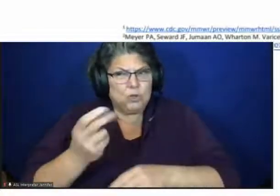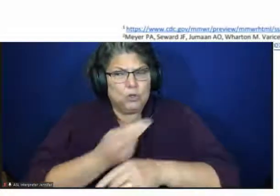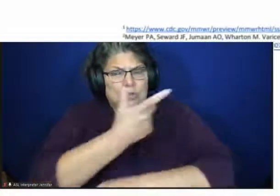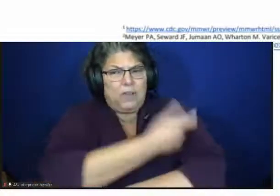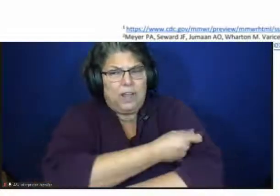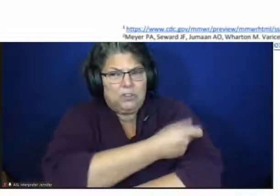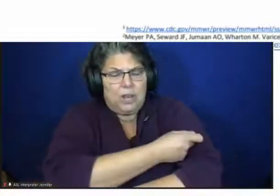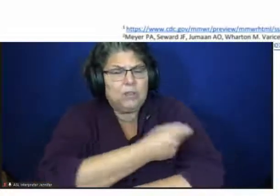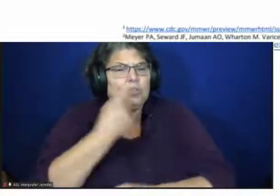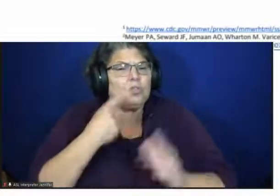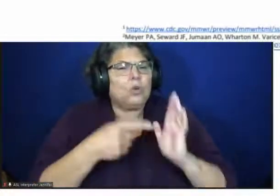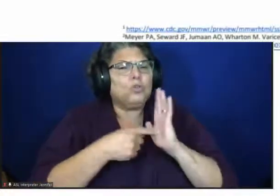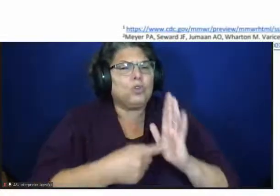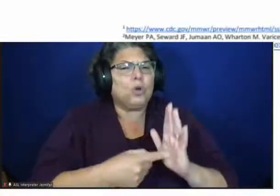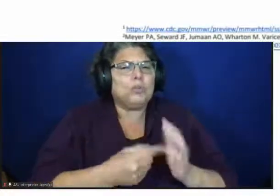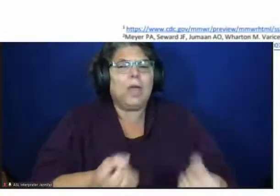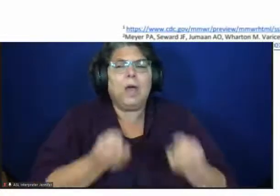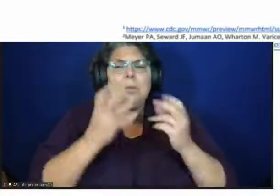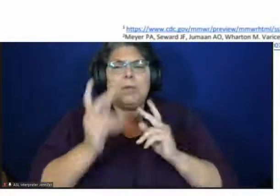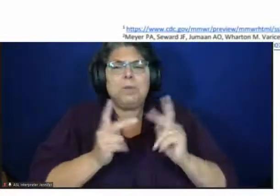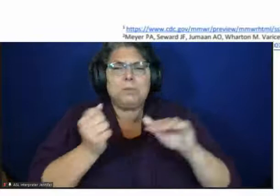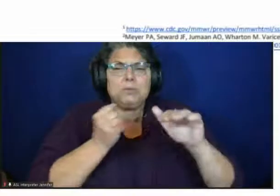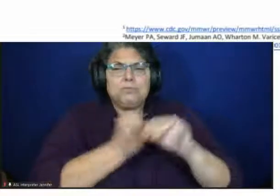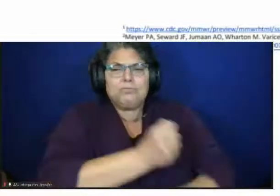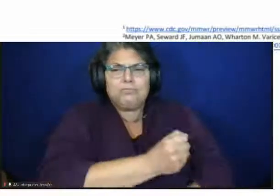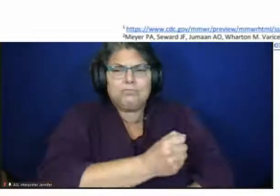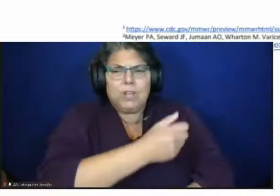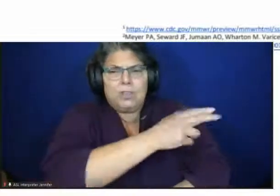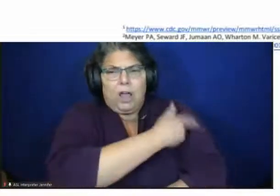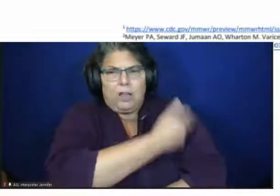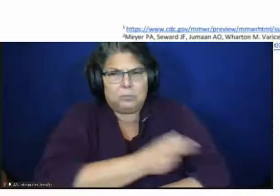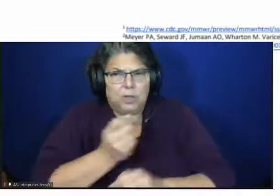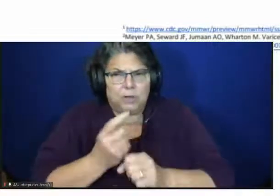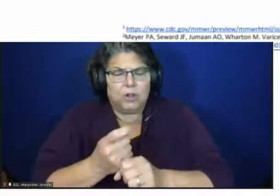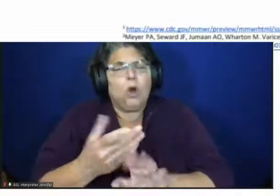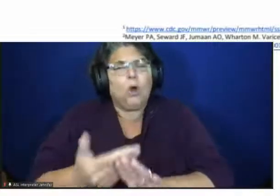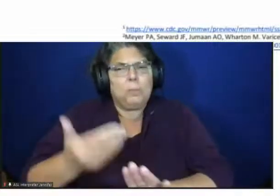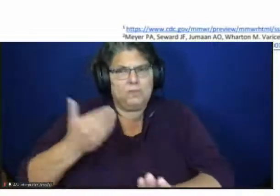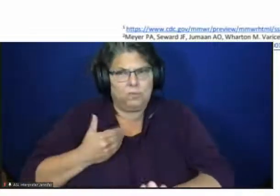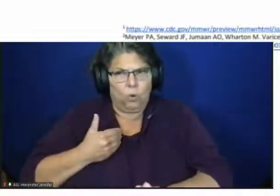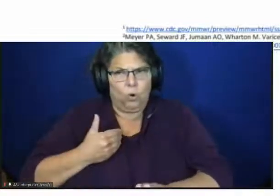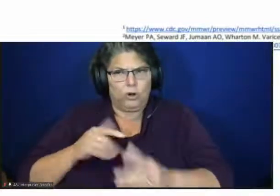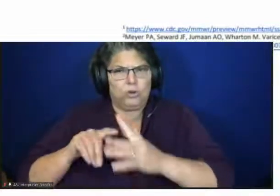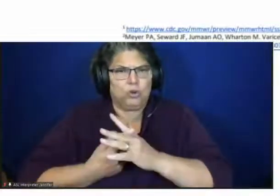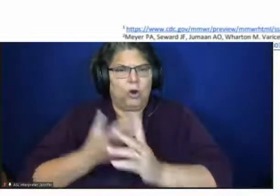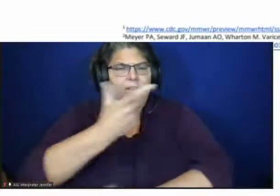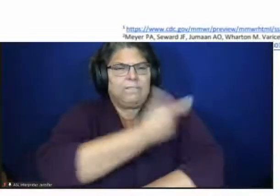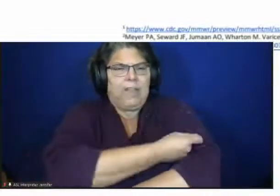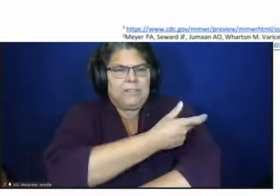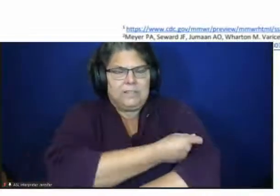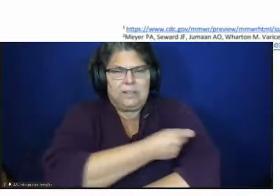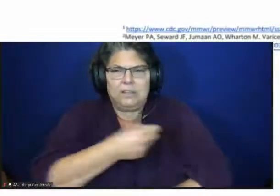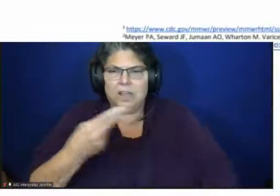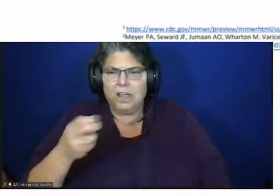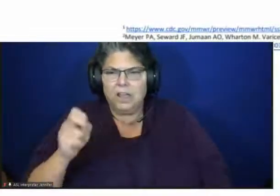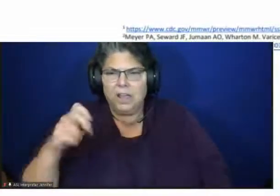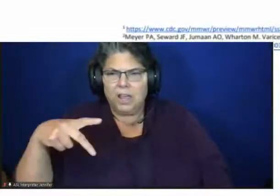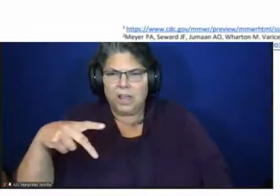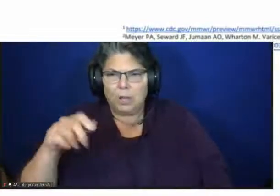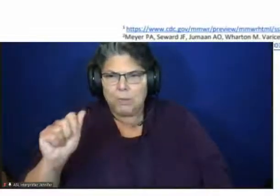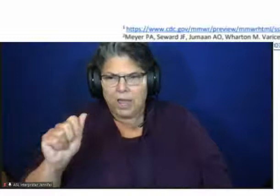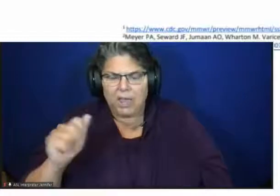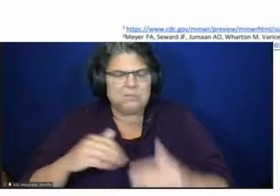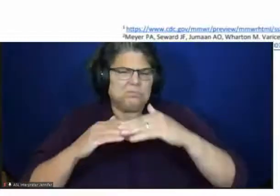shows hospitalizations per year, and these were prior to vaccinations being started. Hepatitis A, less